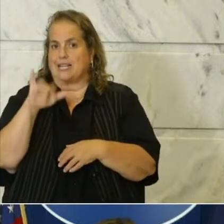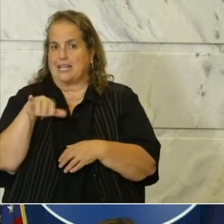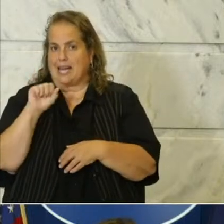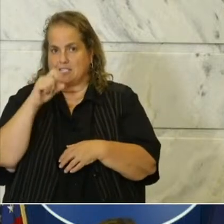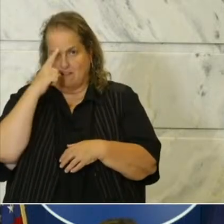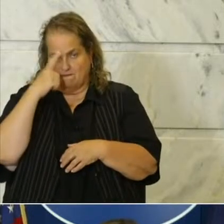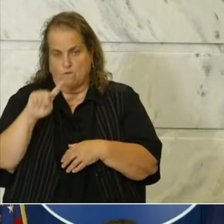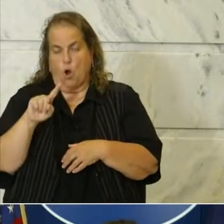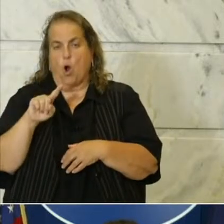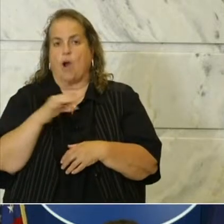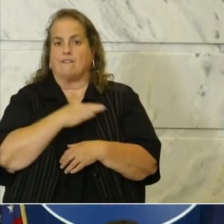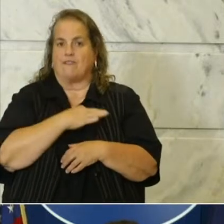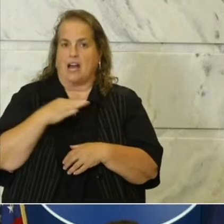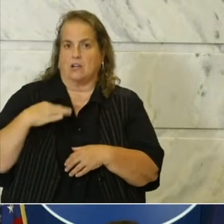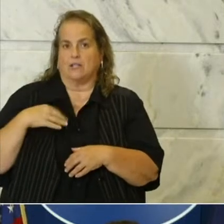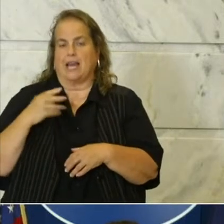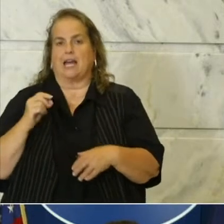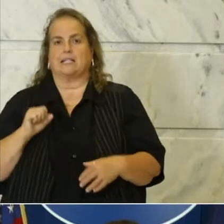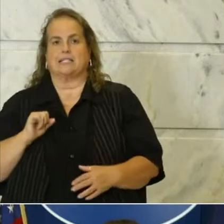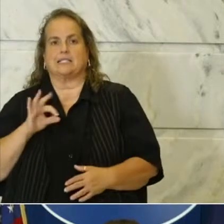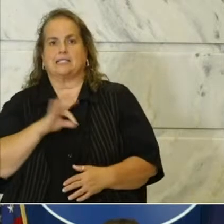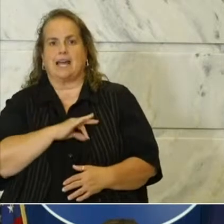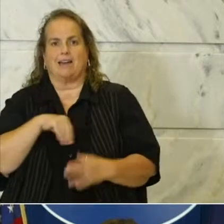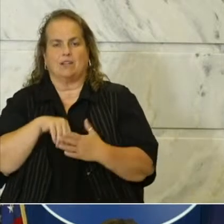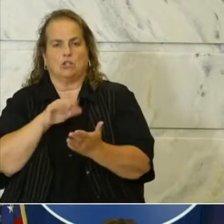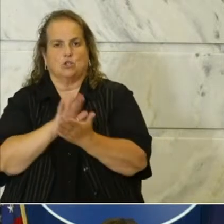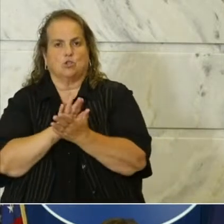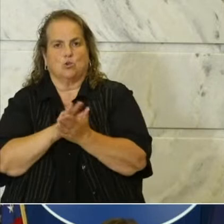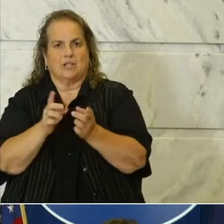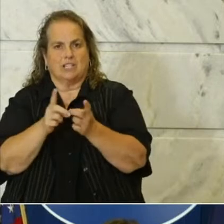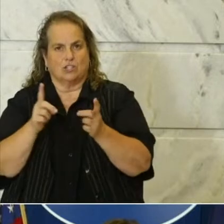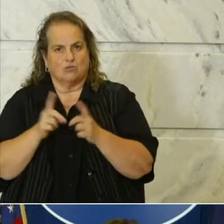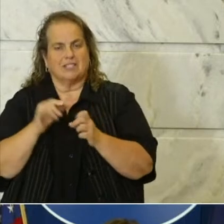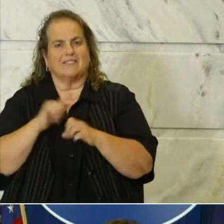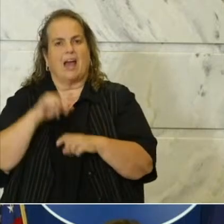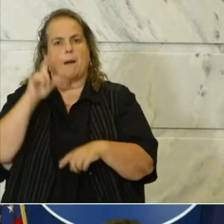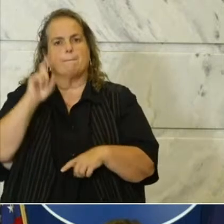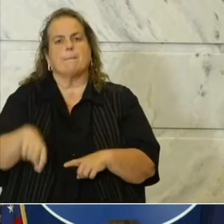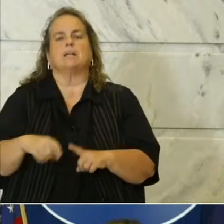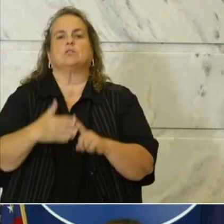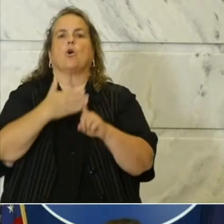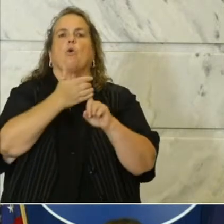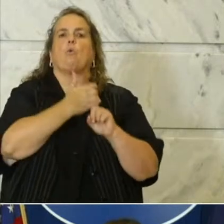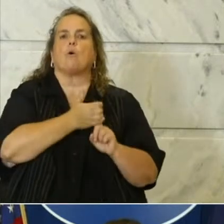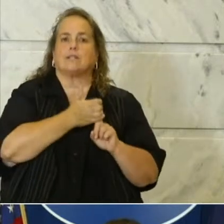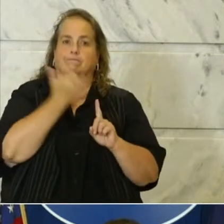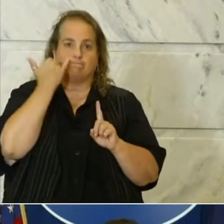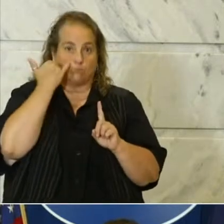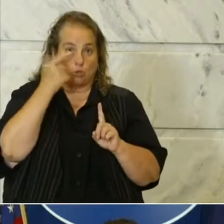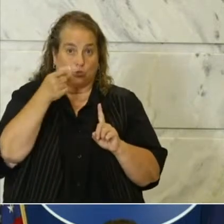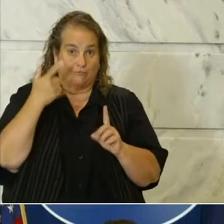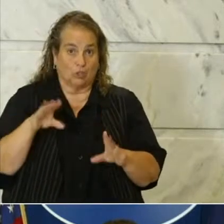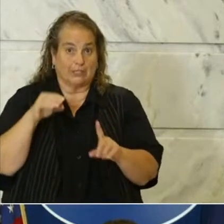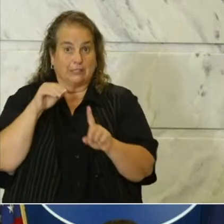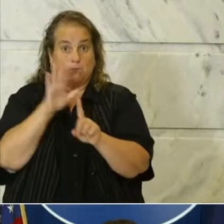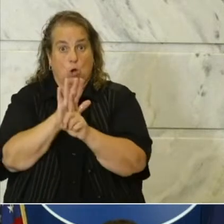and staff in school districts that must quarantine because they have been exposed to the